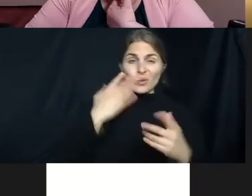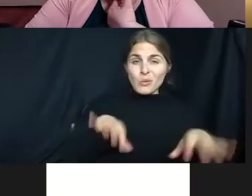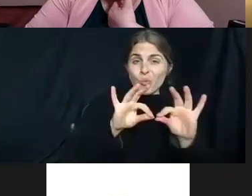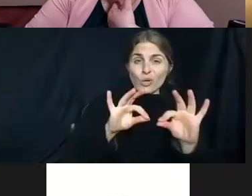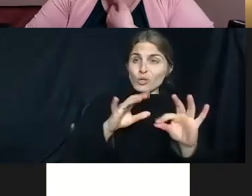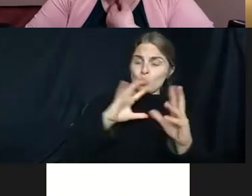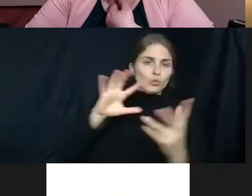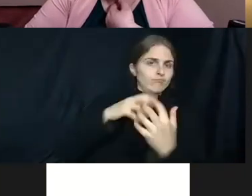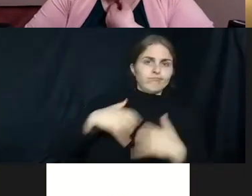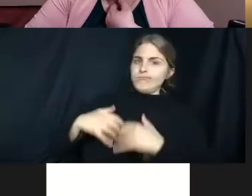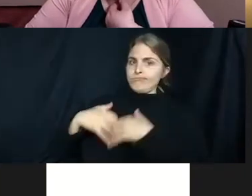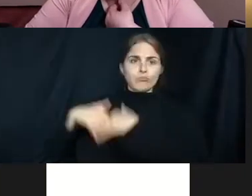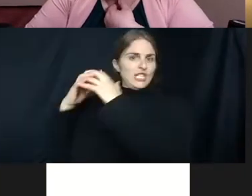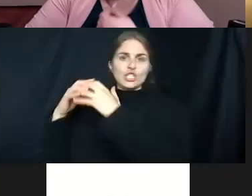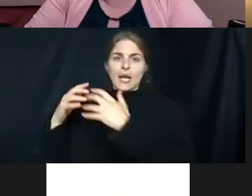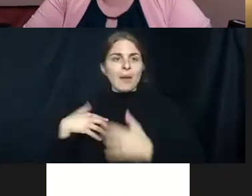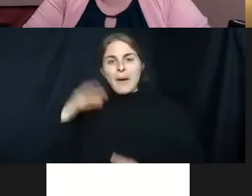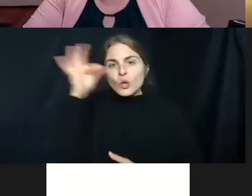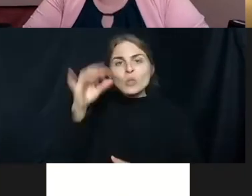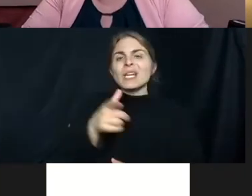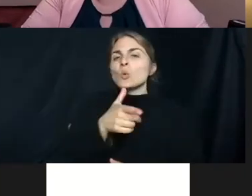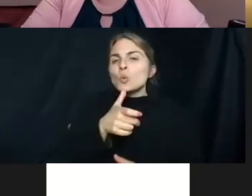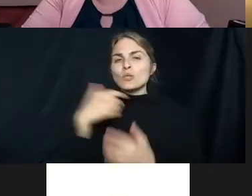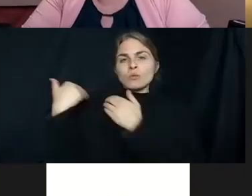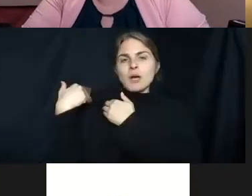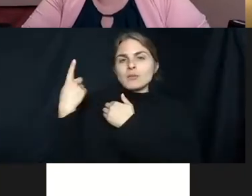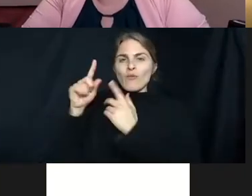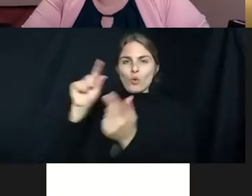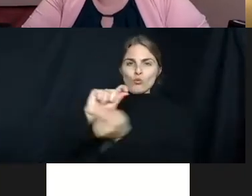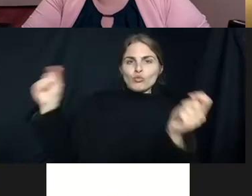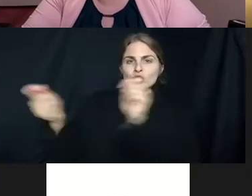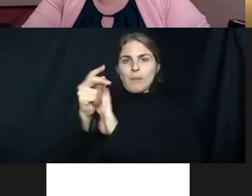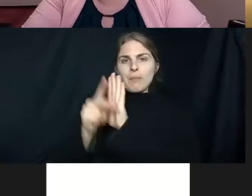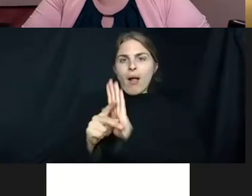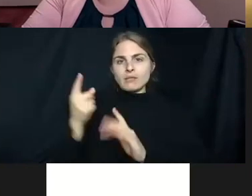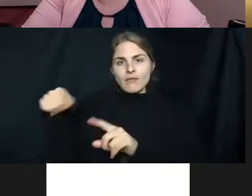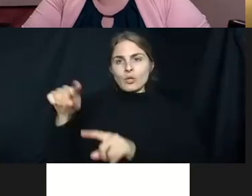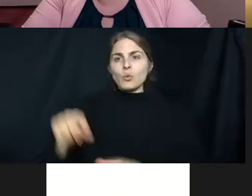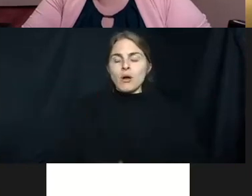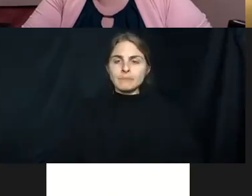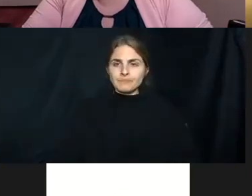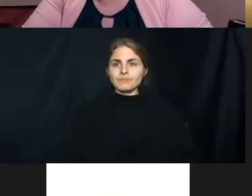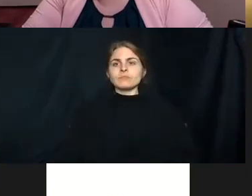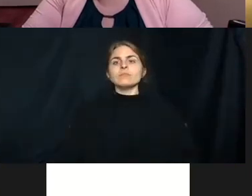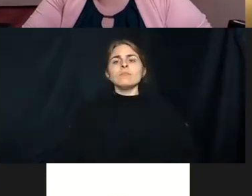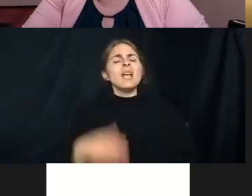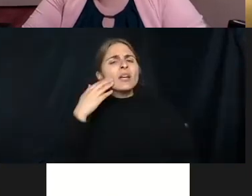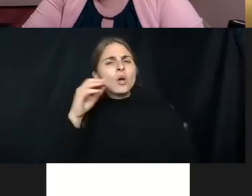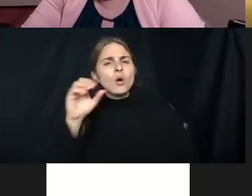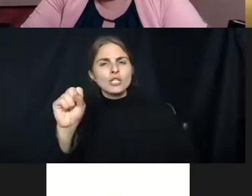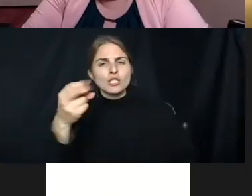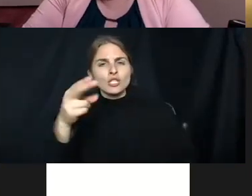it. I just am clueless as to who's reshaping it for you guys. Yes, I know that like Shavise